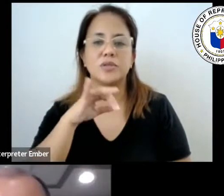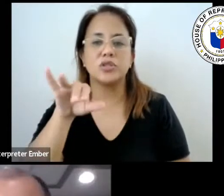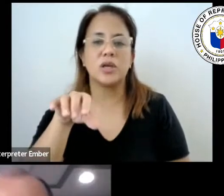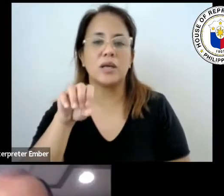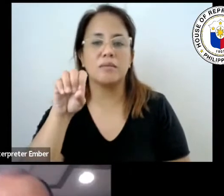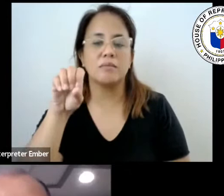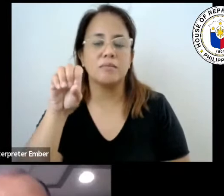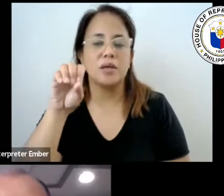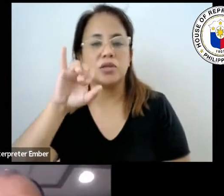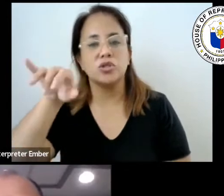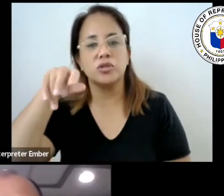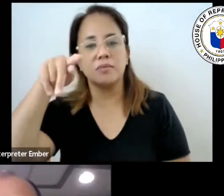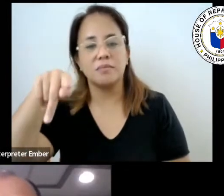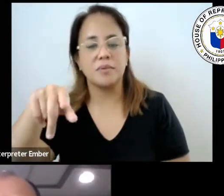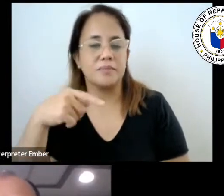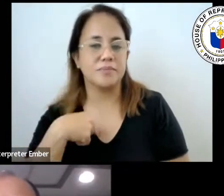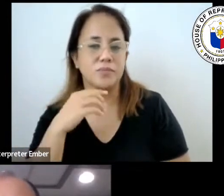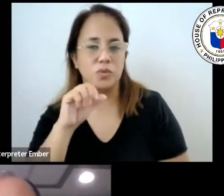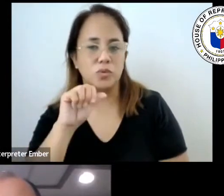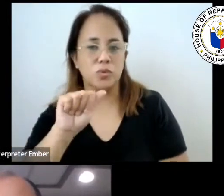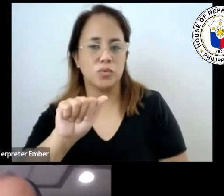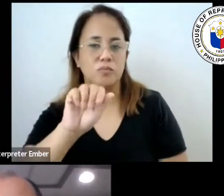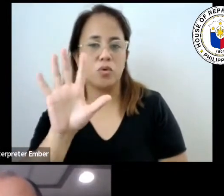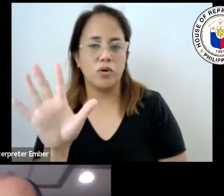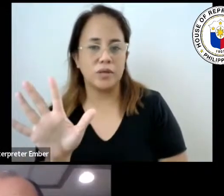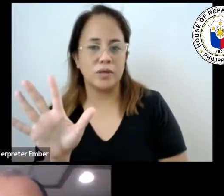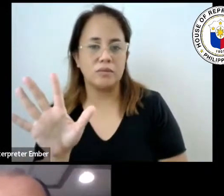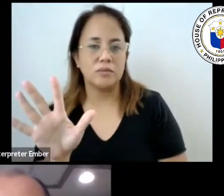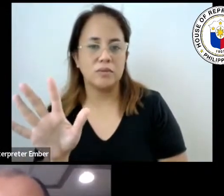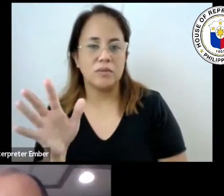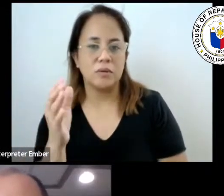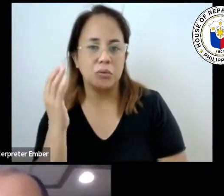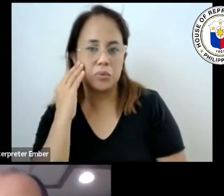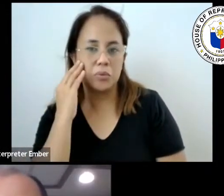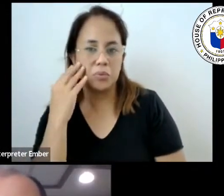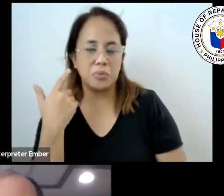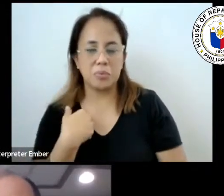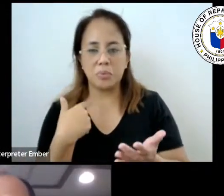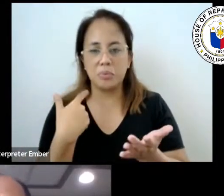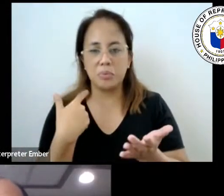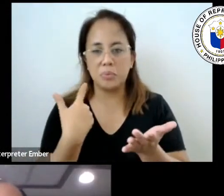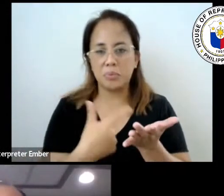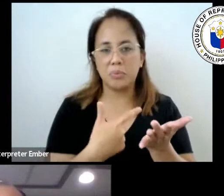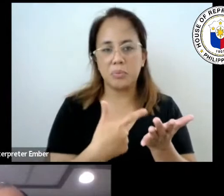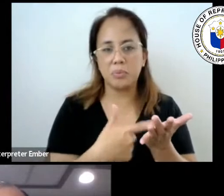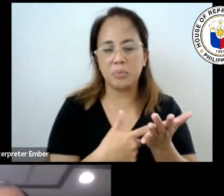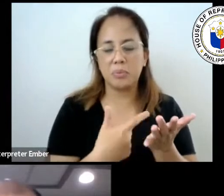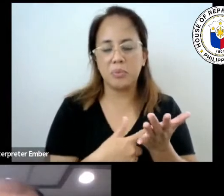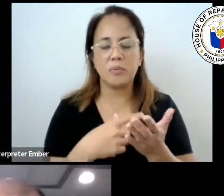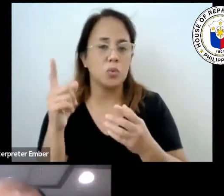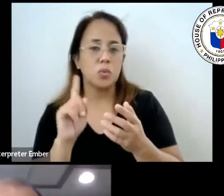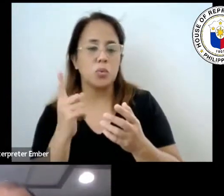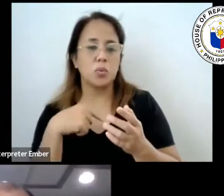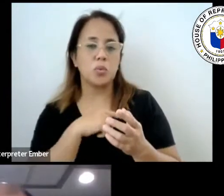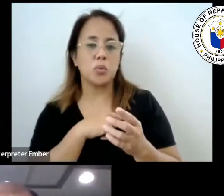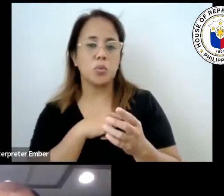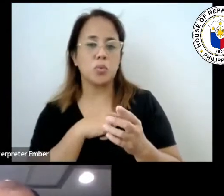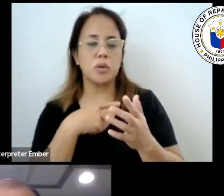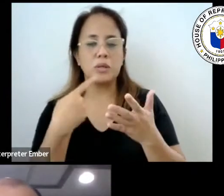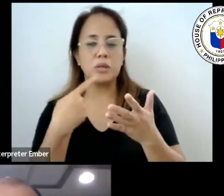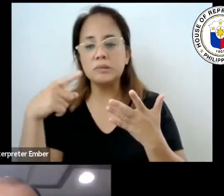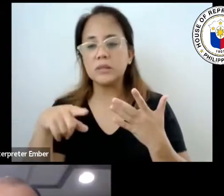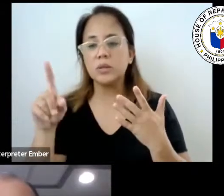umaga po. Have you been following the discussions? What we are looking for is really